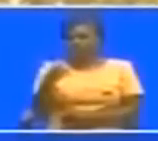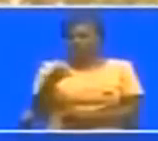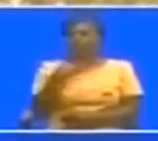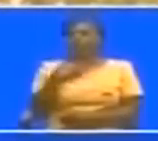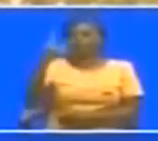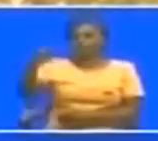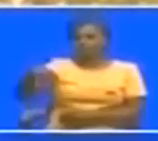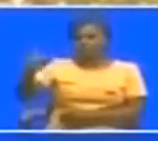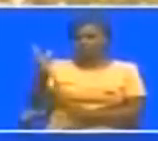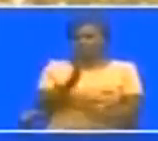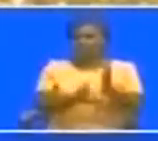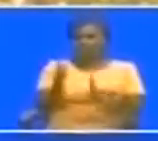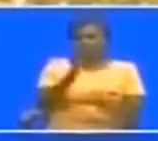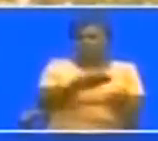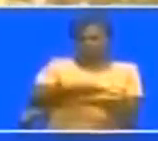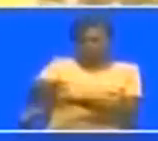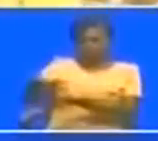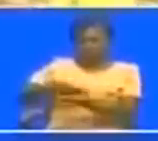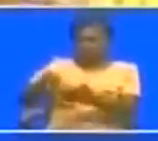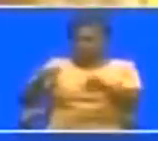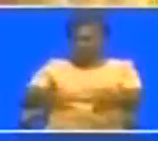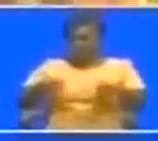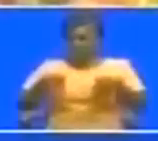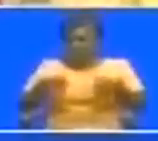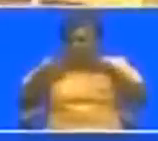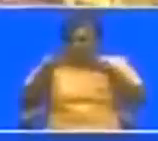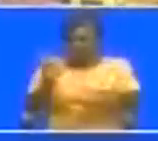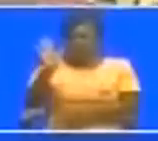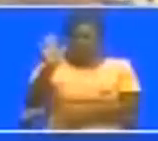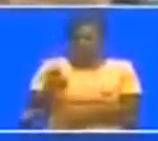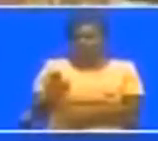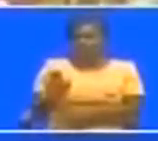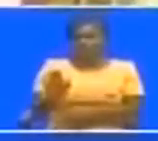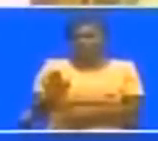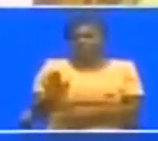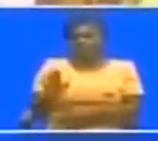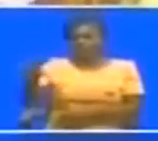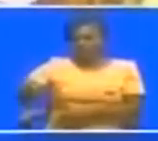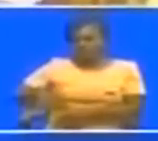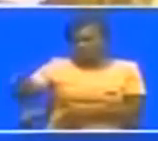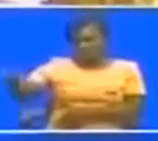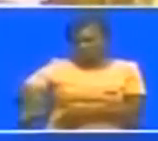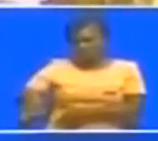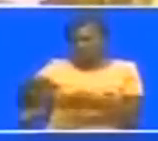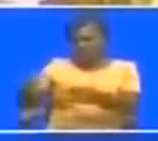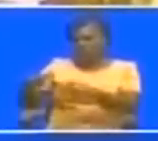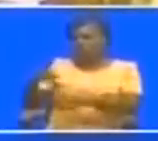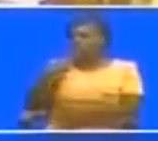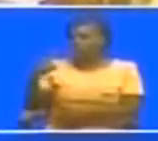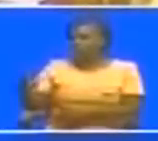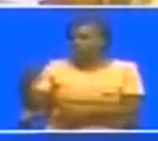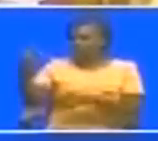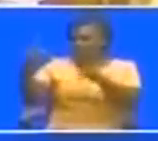seeking approval for the planned sale of assets and is waiting for a response from the regulator. The supermarket chain posted a half-year loss of